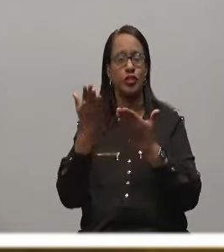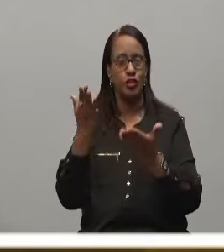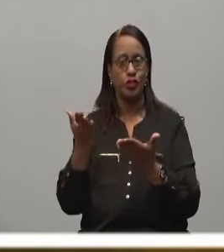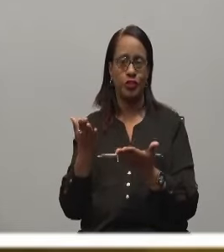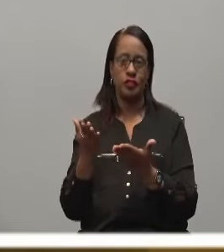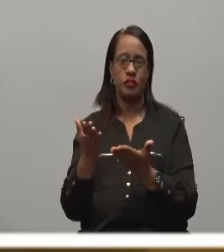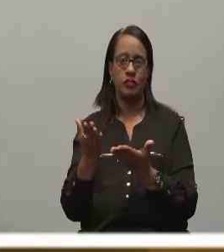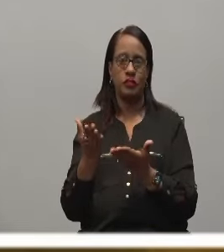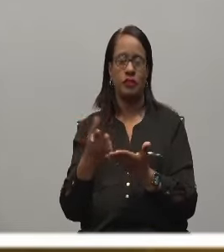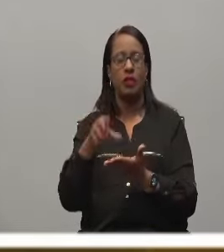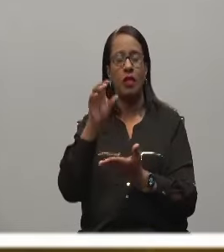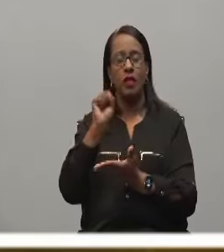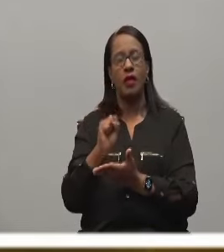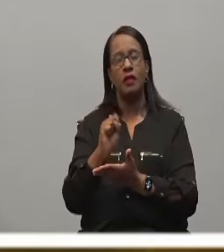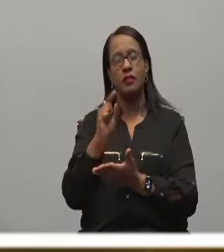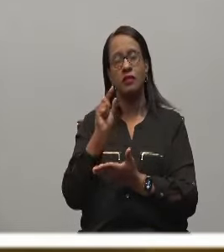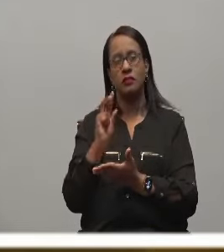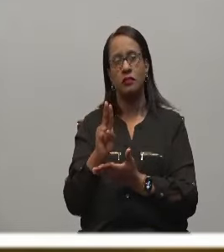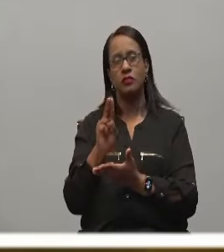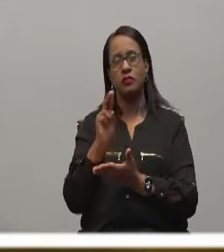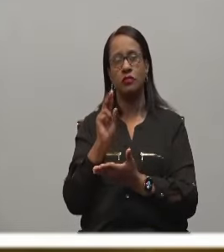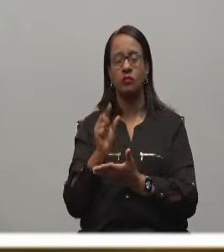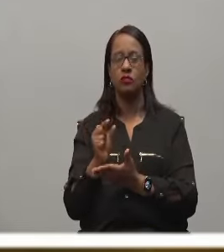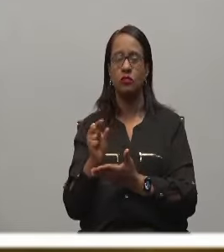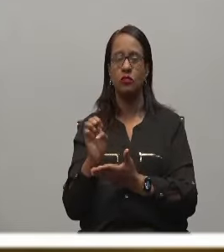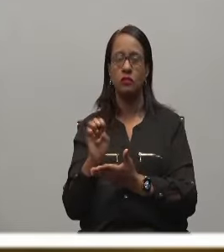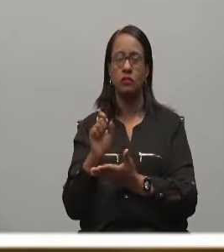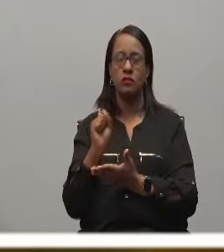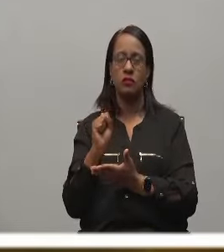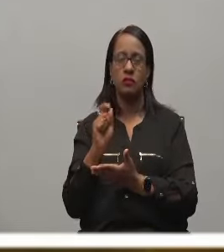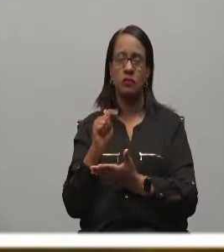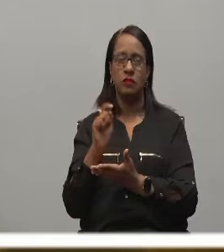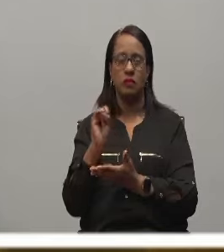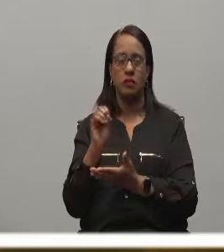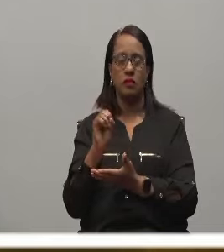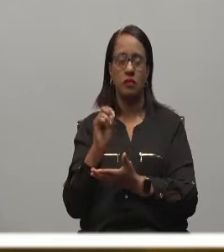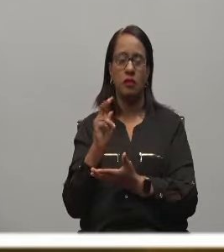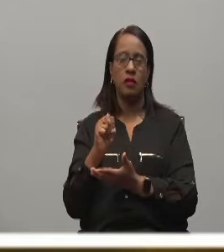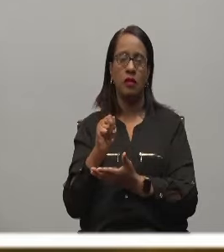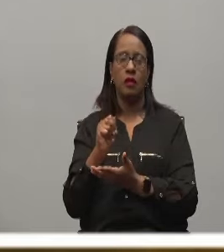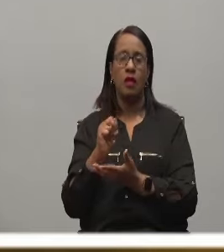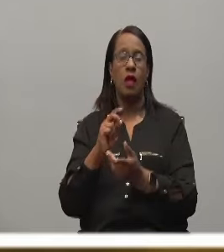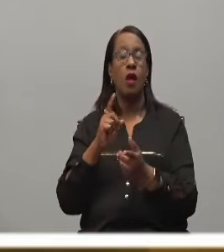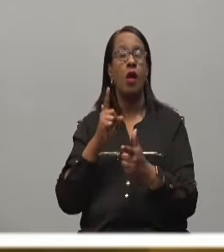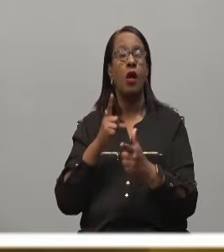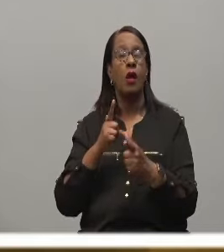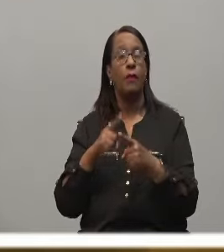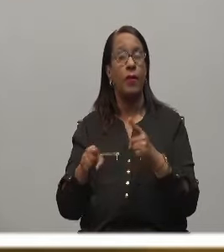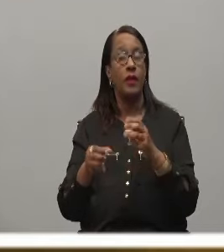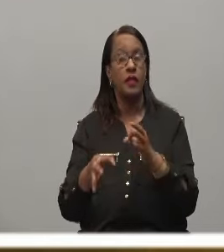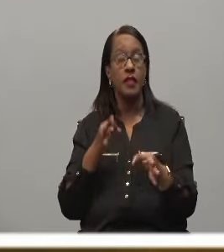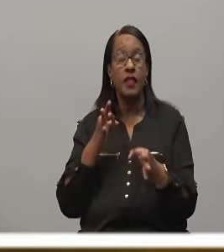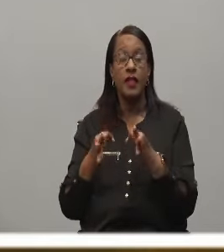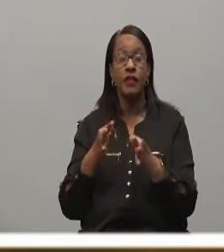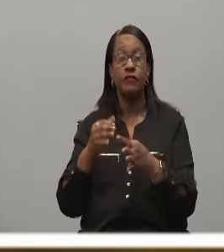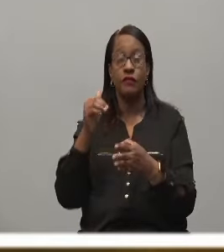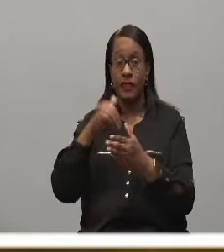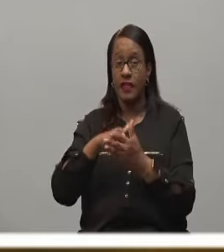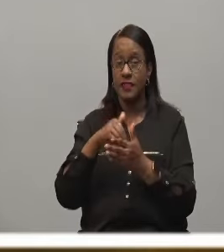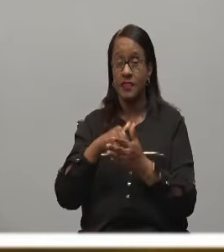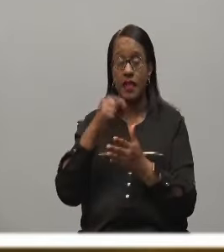that moment we have the spiritual insight to say, oh-ho, you're giving me a